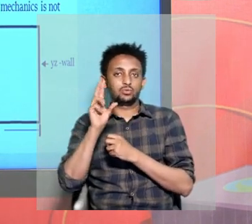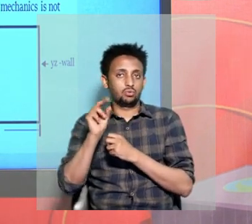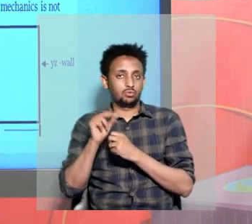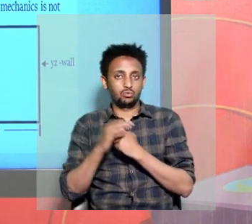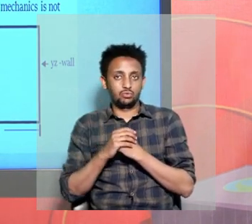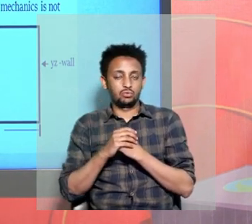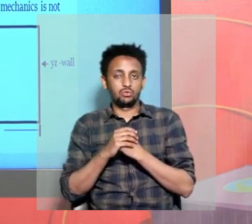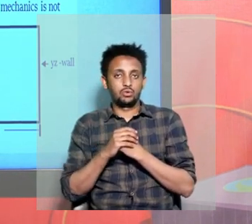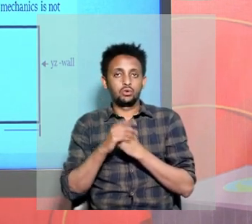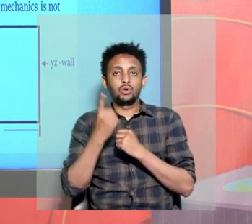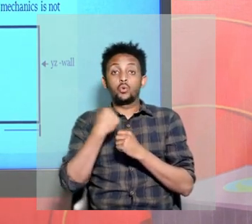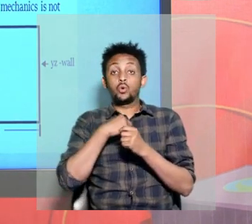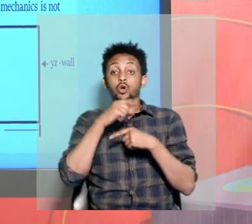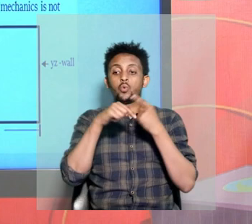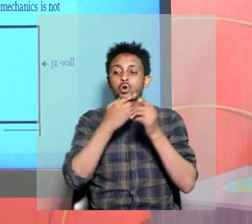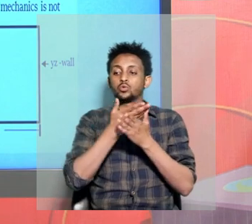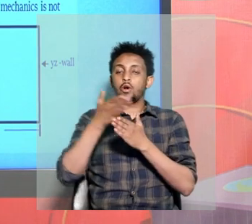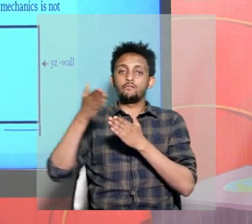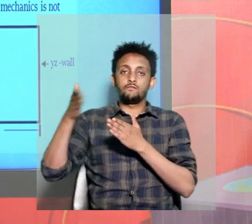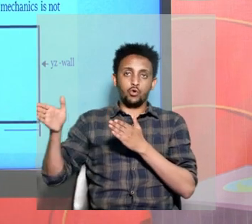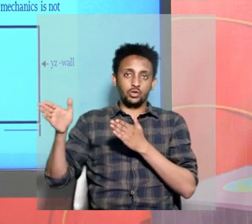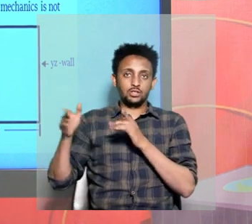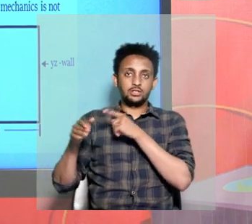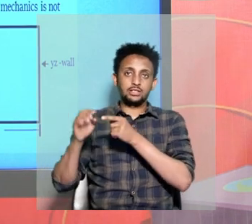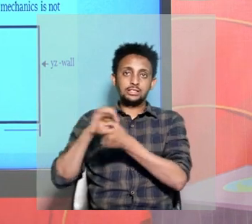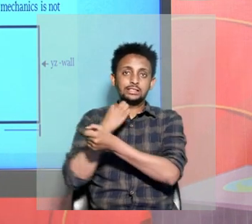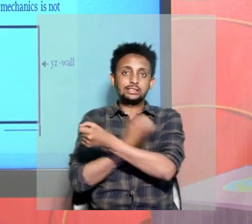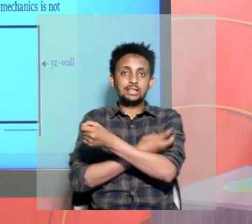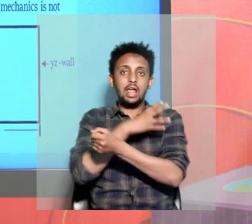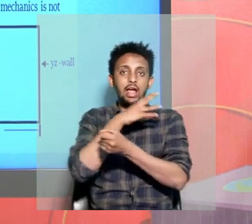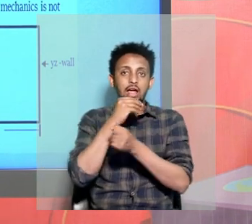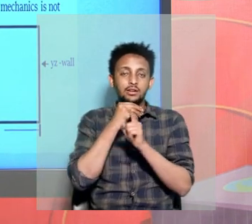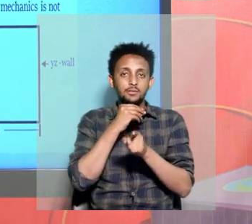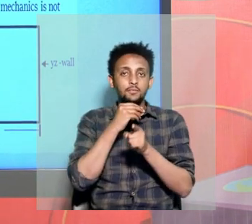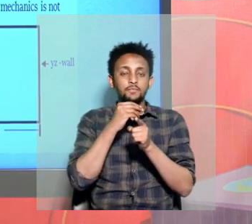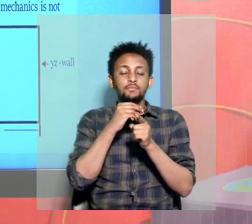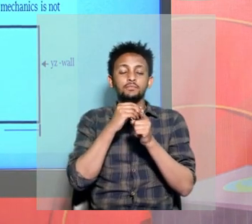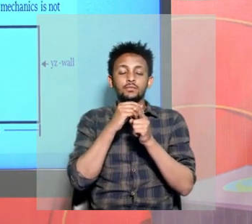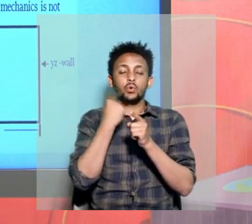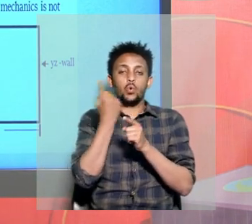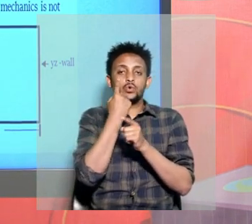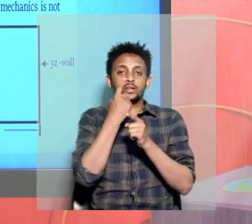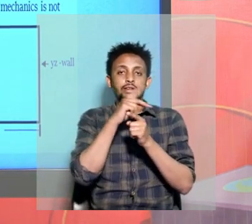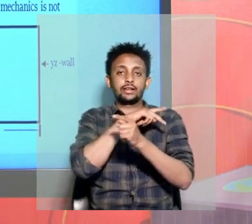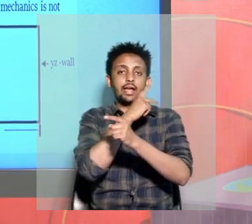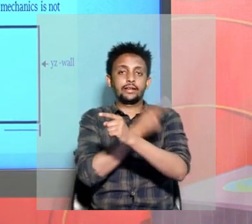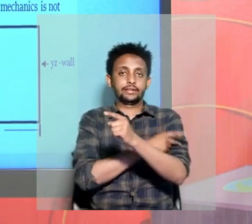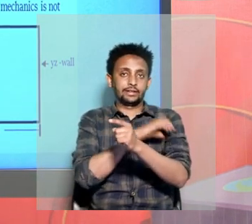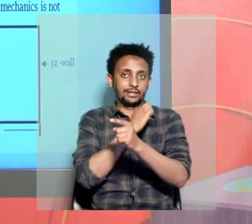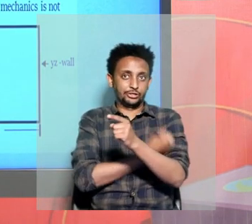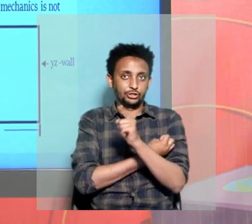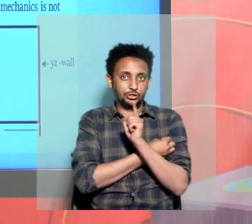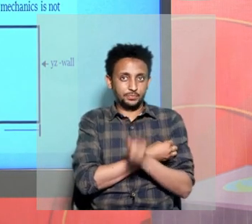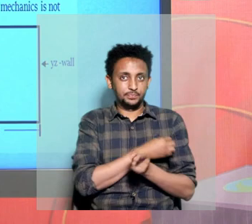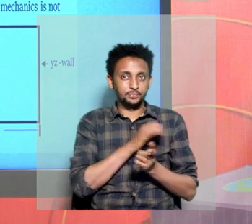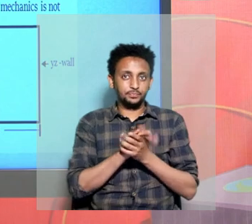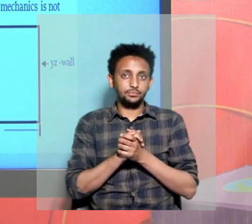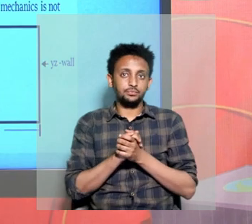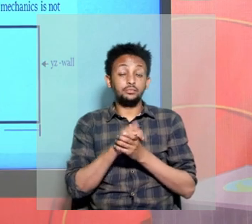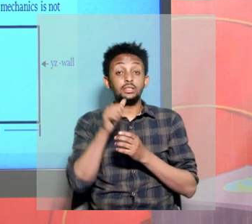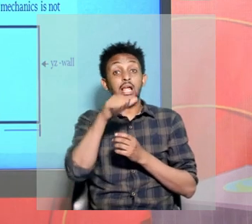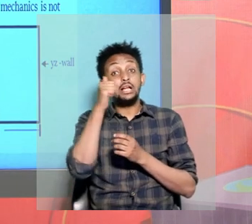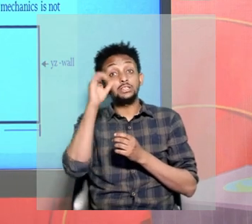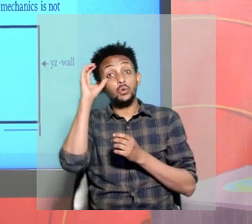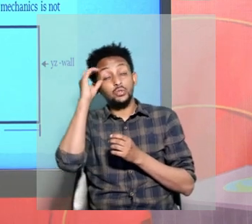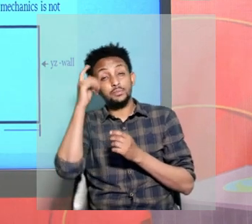chemical energy, and so on. We are going to avoid those energies and fix only on kinetic energy. And the